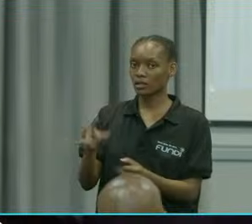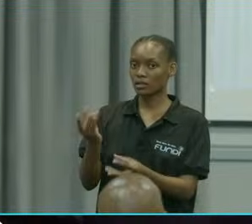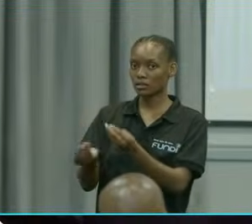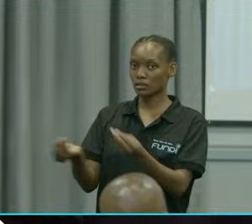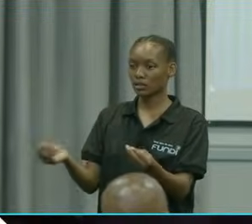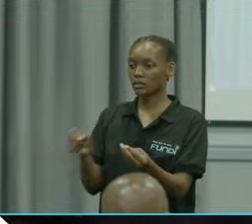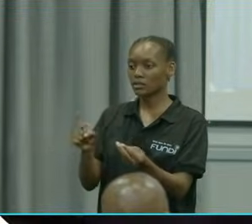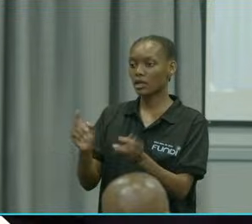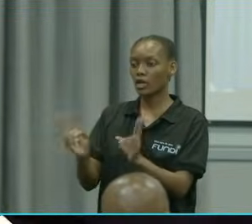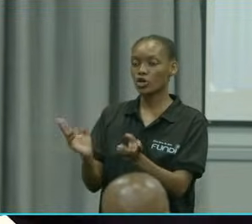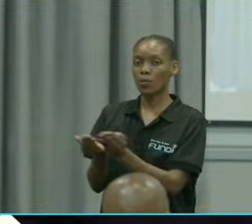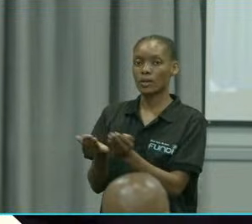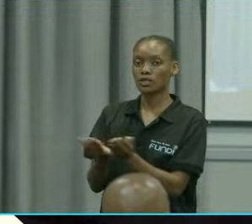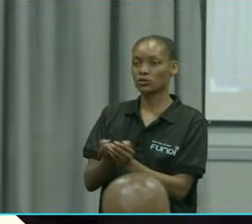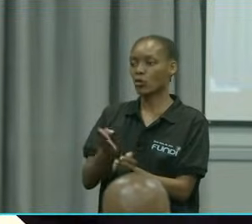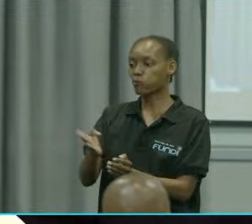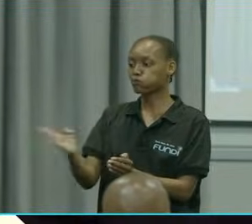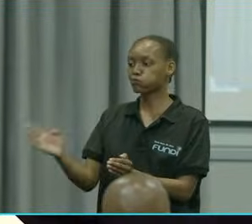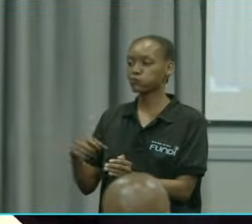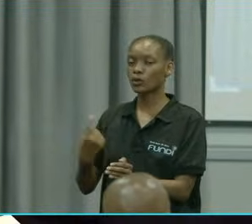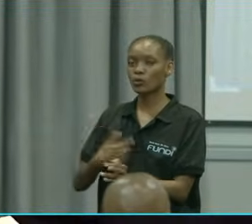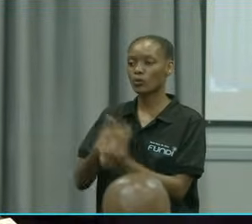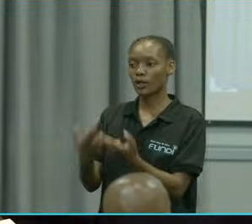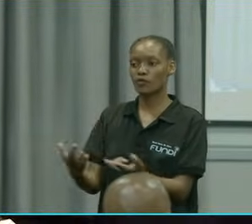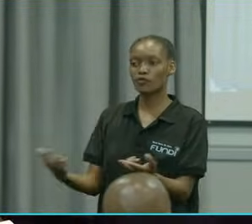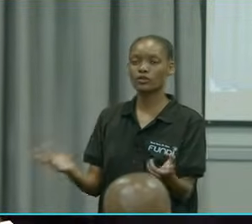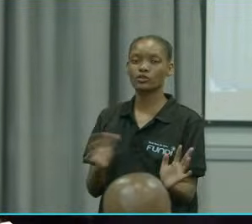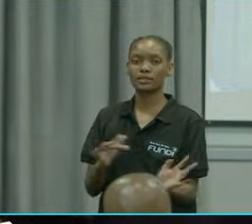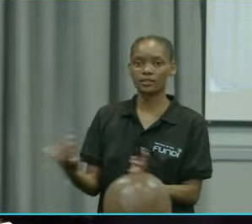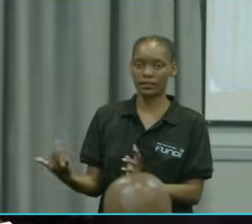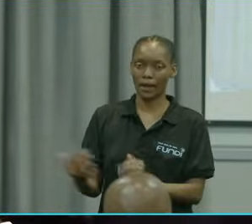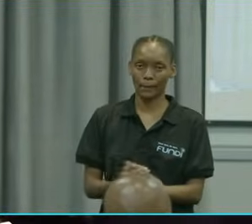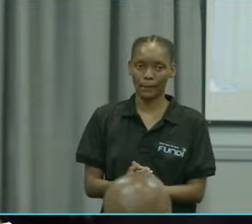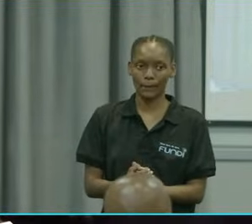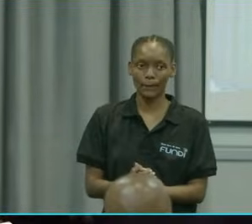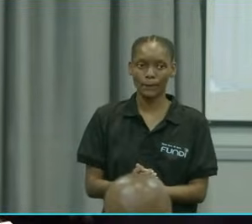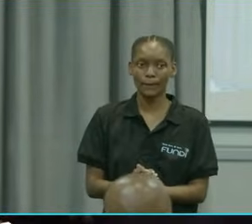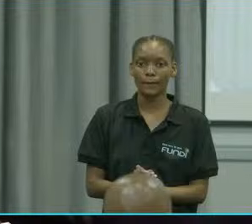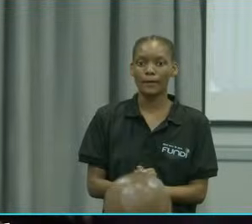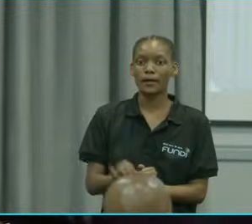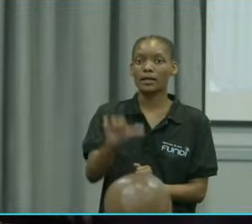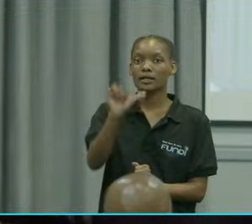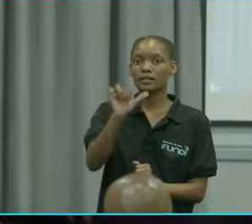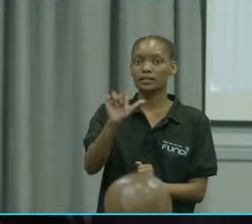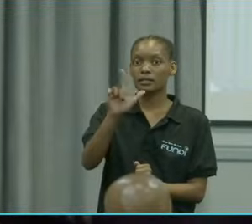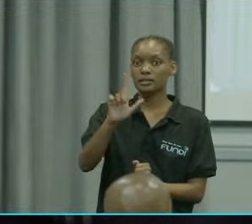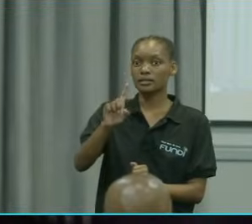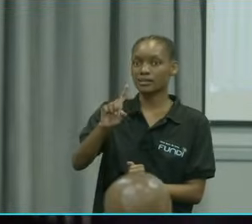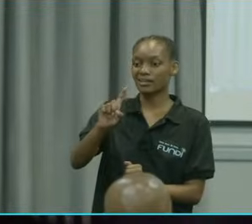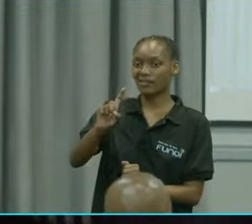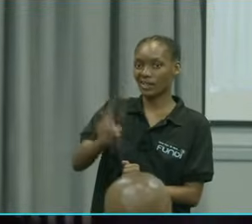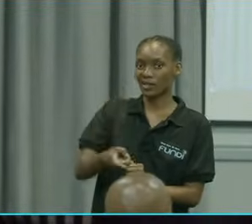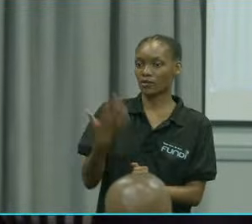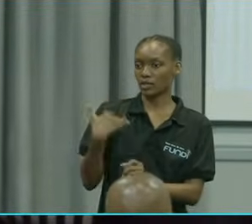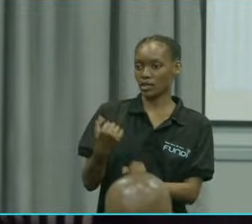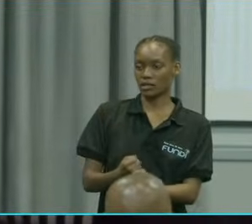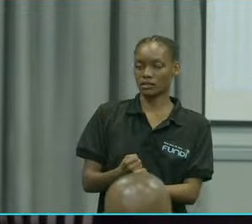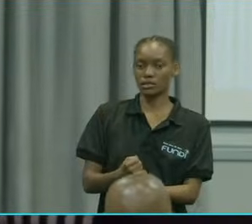particular learners? Because we're already sitting with them in public ordinary schools. We're sitting at 67,000 last year. We're sitting